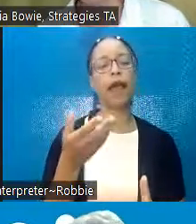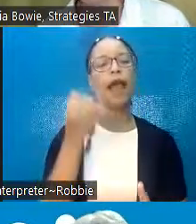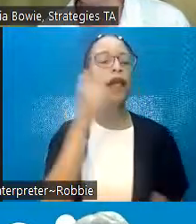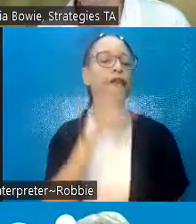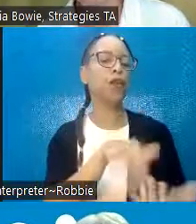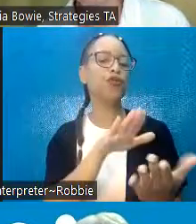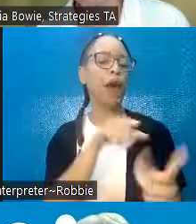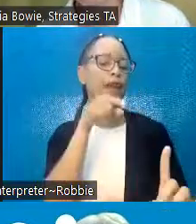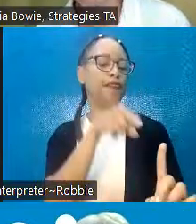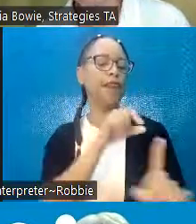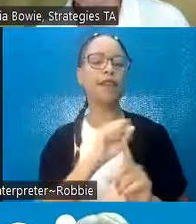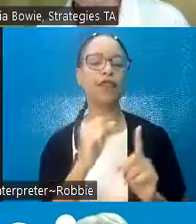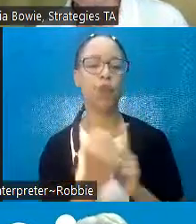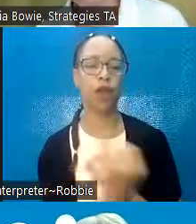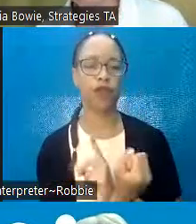this area.